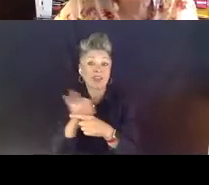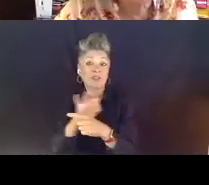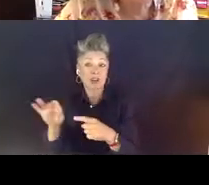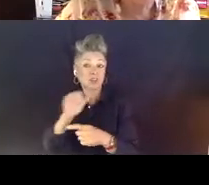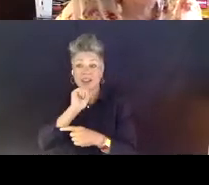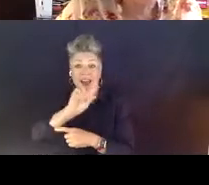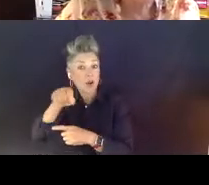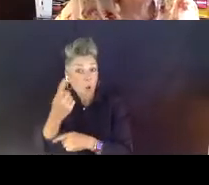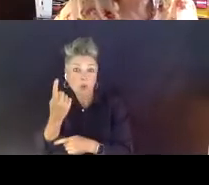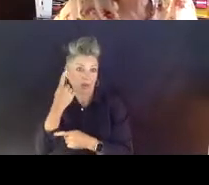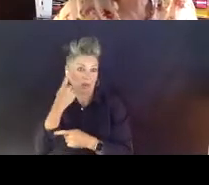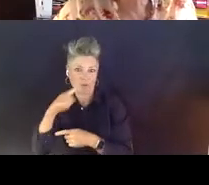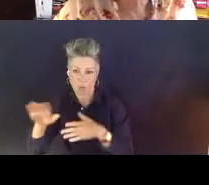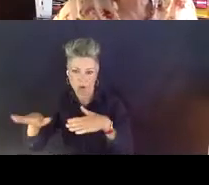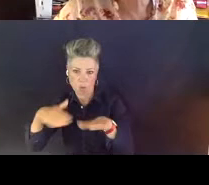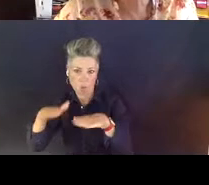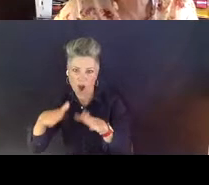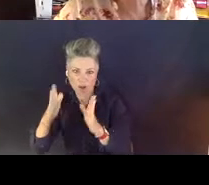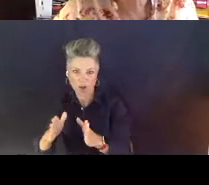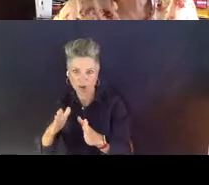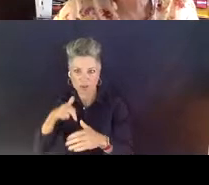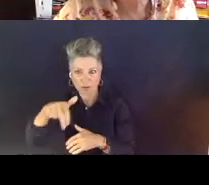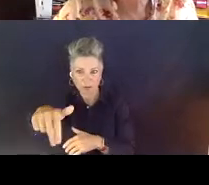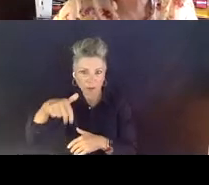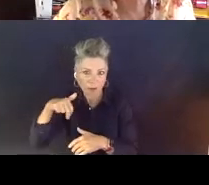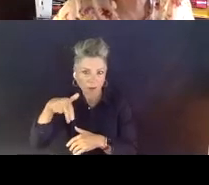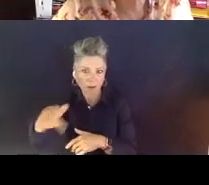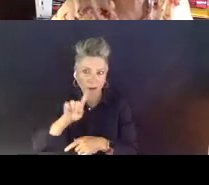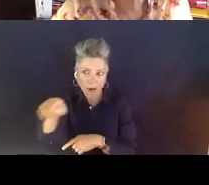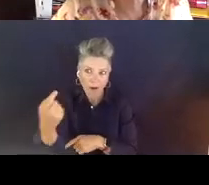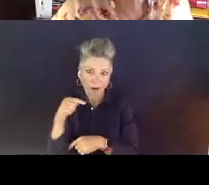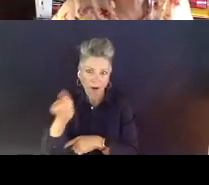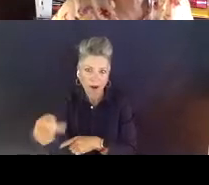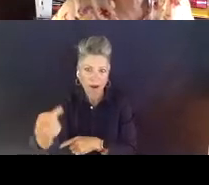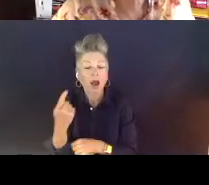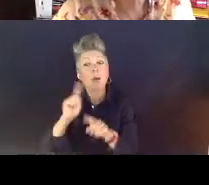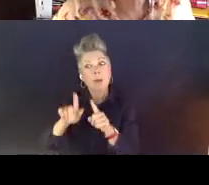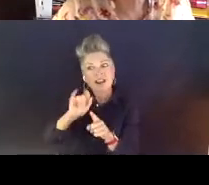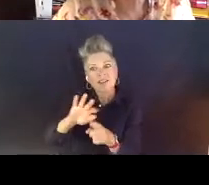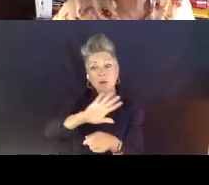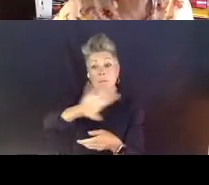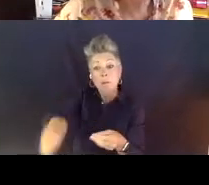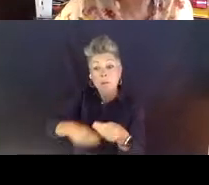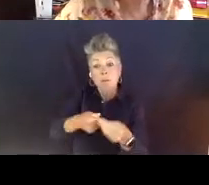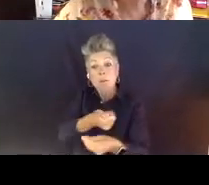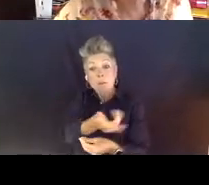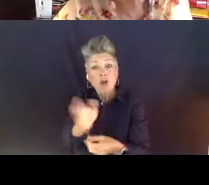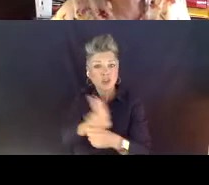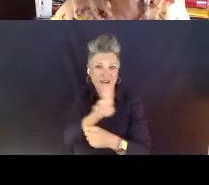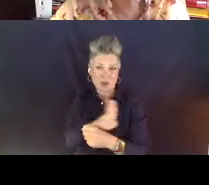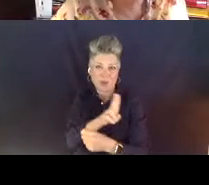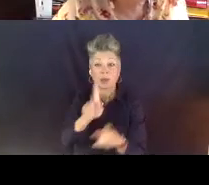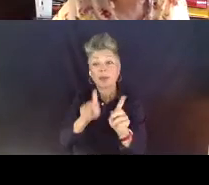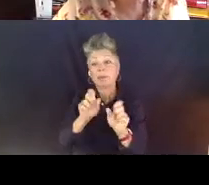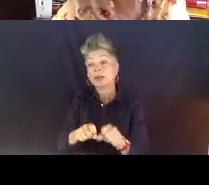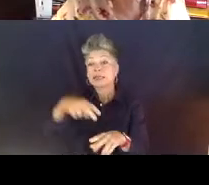pedestrian thoroughfare, but when they represent multi-use environments where people can stand, can sit,